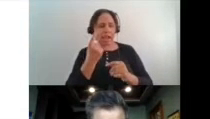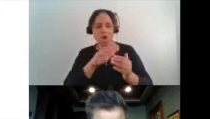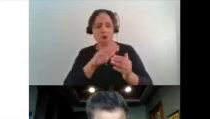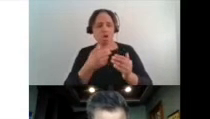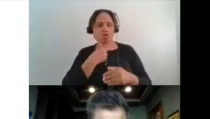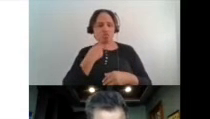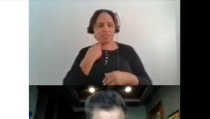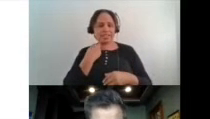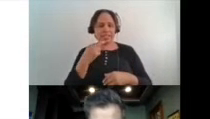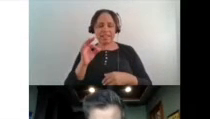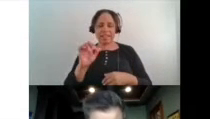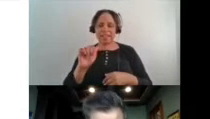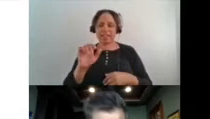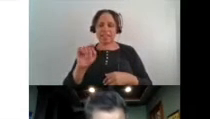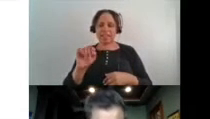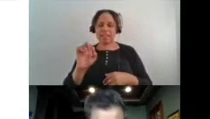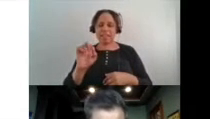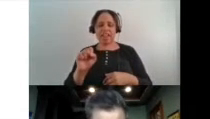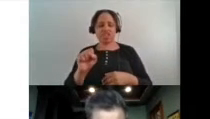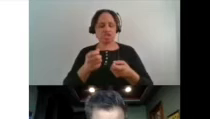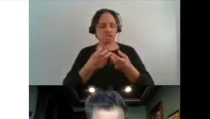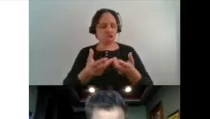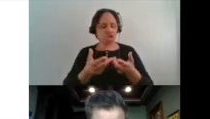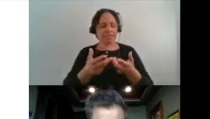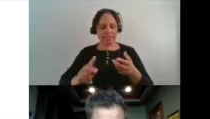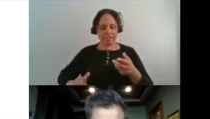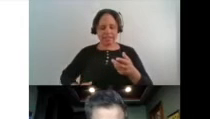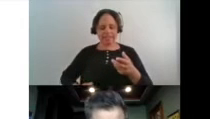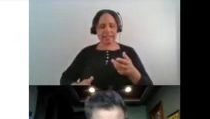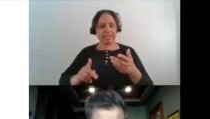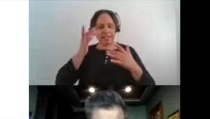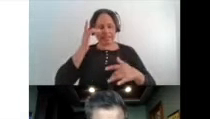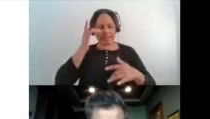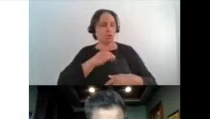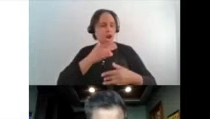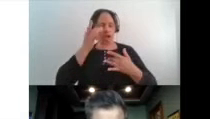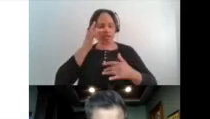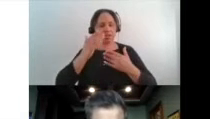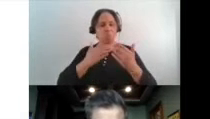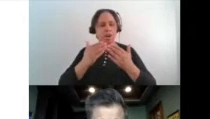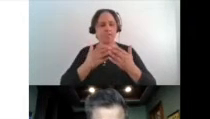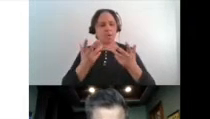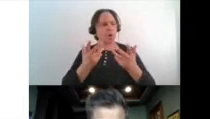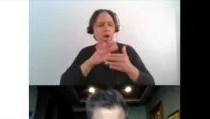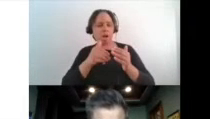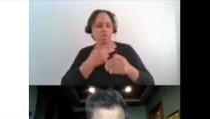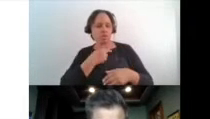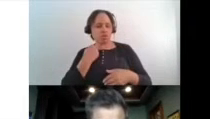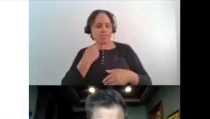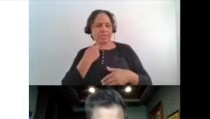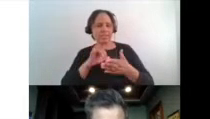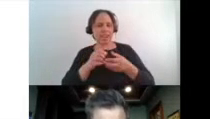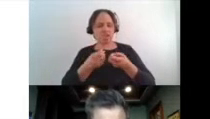kidney dysfunction or cardiac disease or whatever disease it may be. What are all the risk factors that are causing progression of that